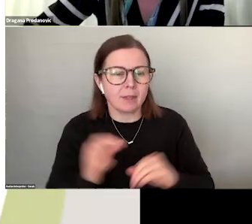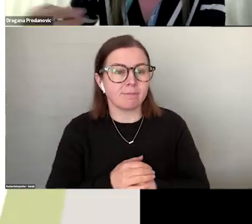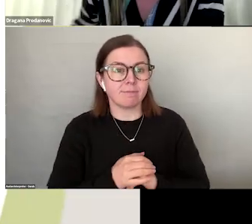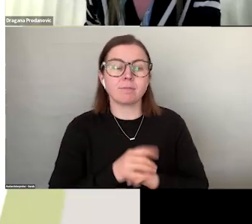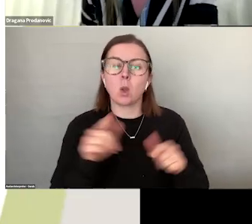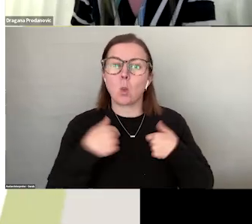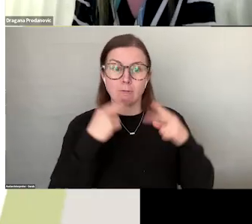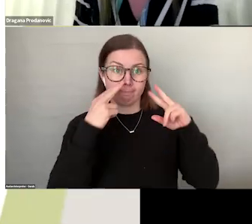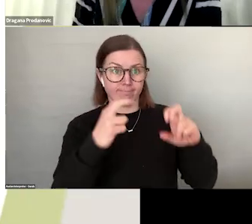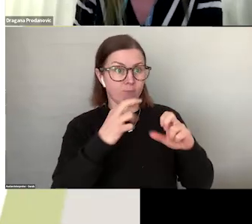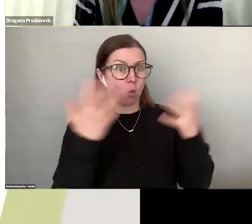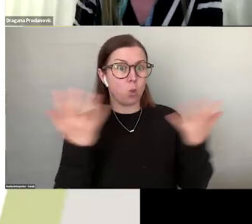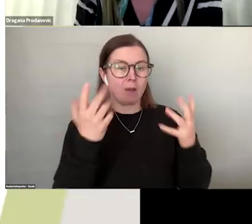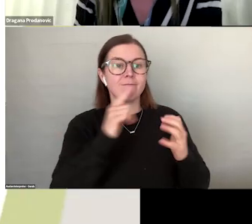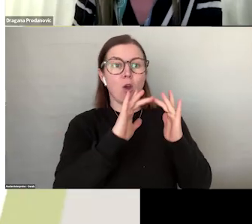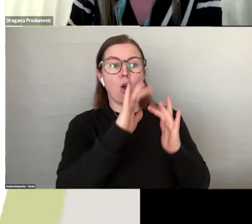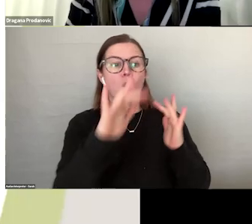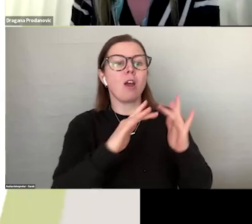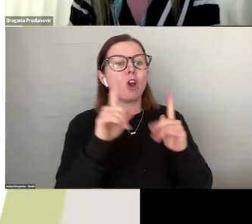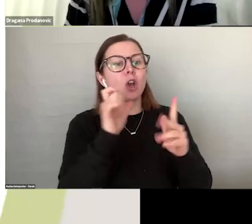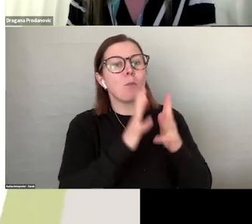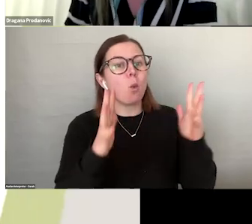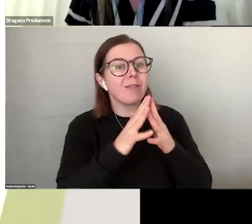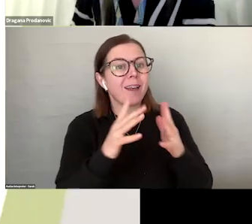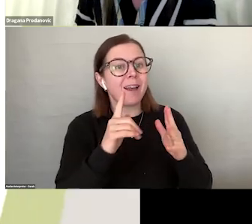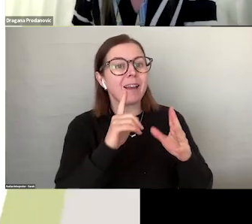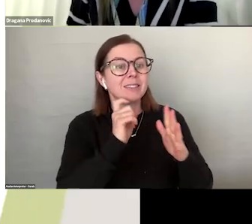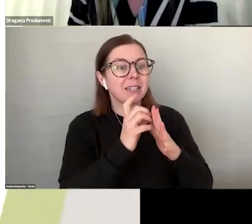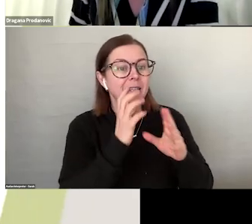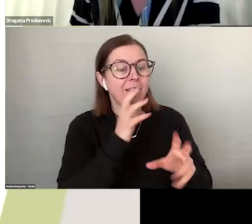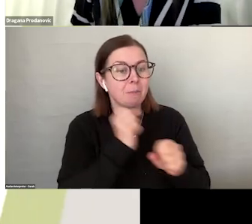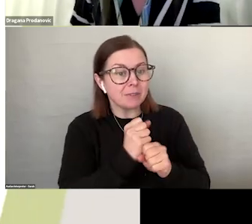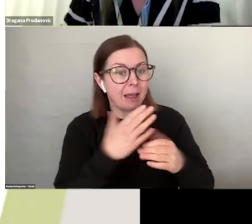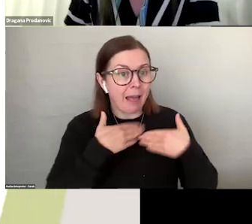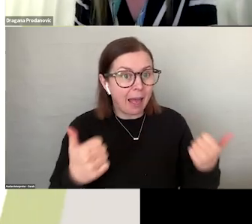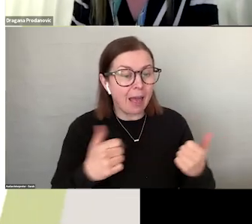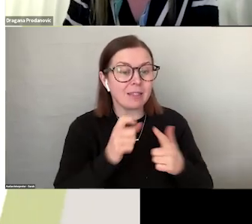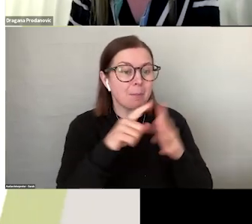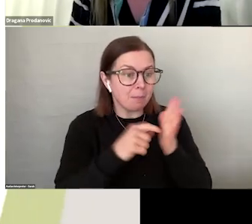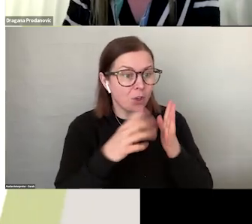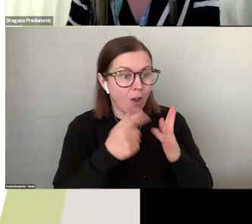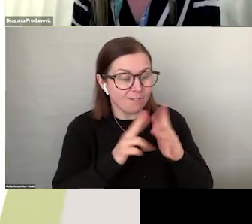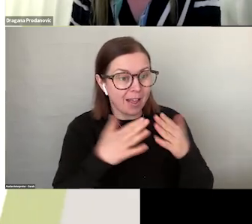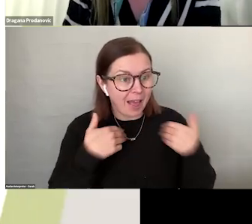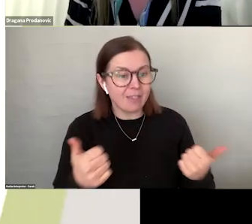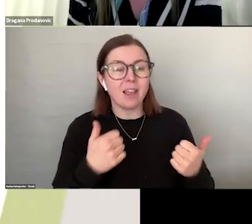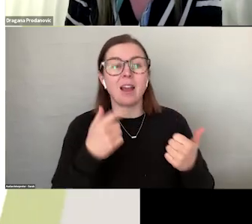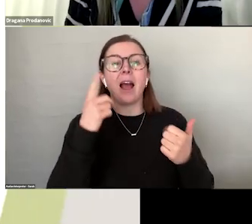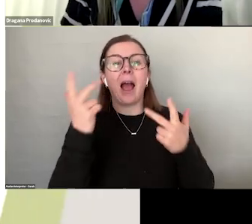online, so we looked at the Commonwealth Department of Health and government department websites across each Australian state and